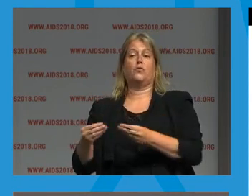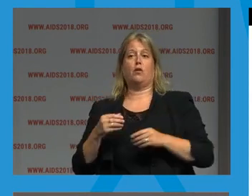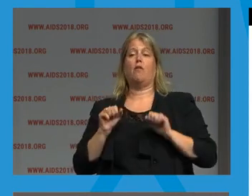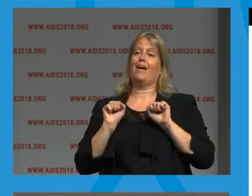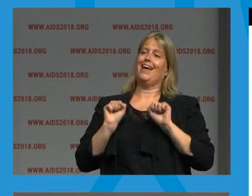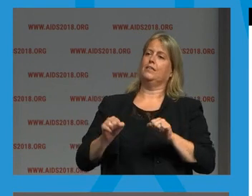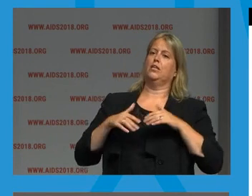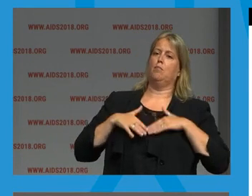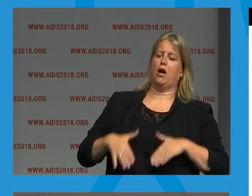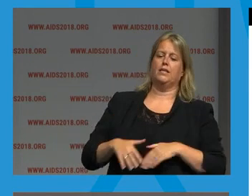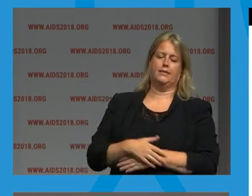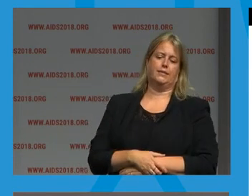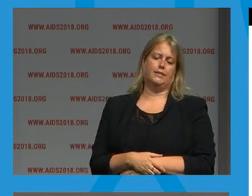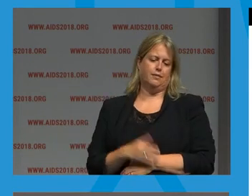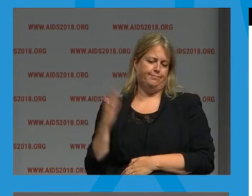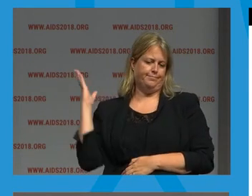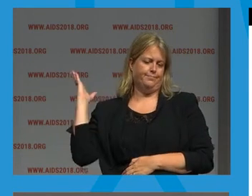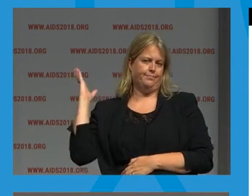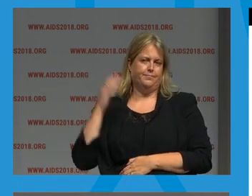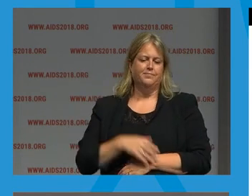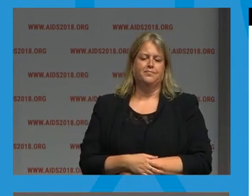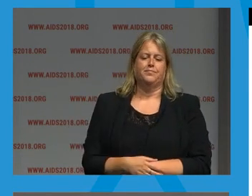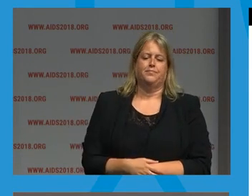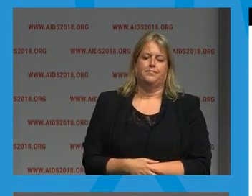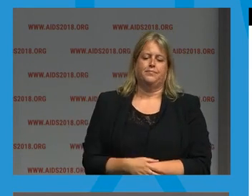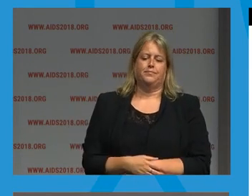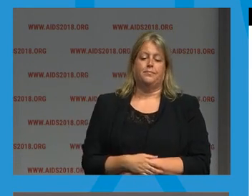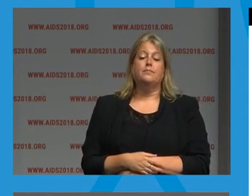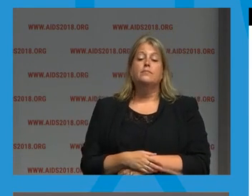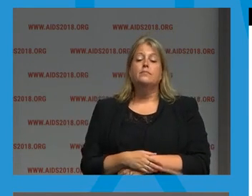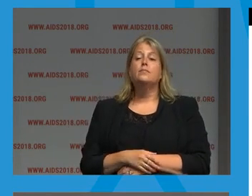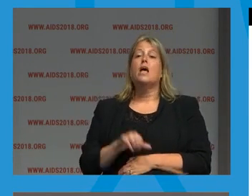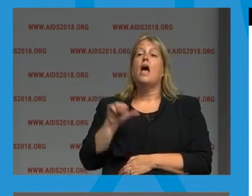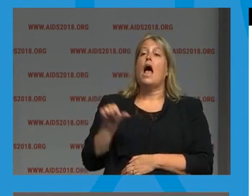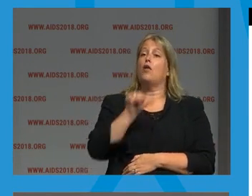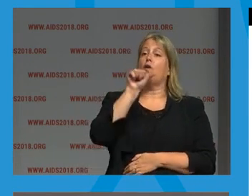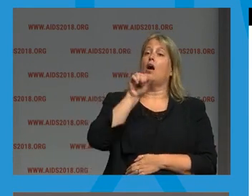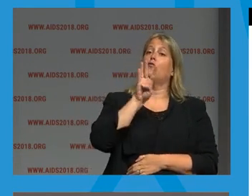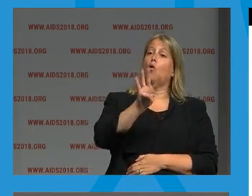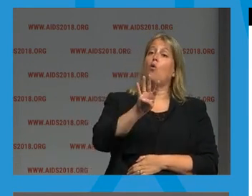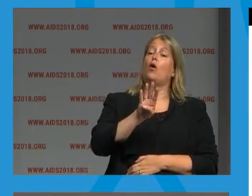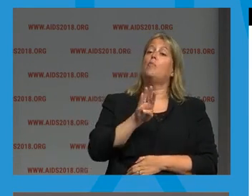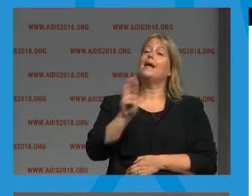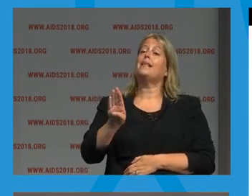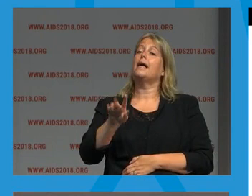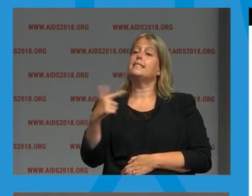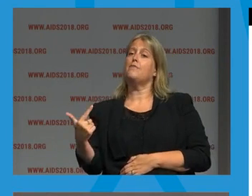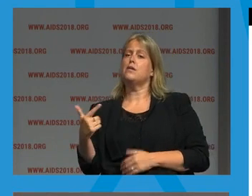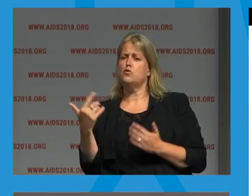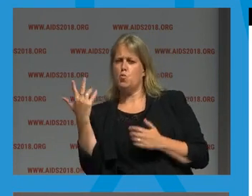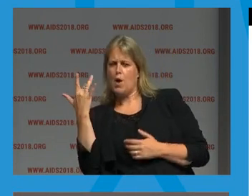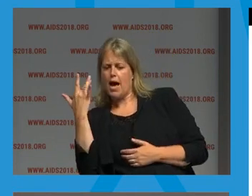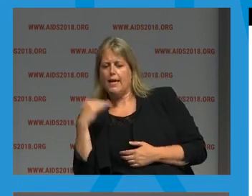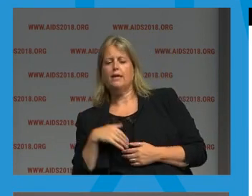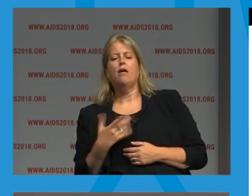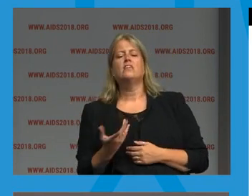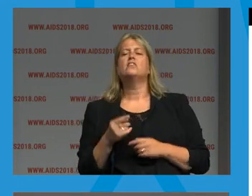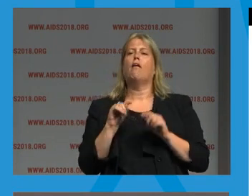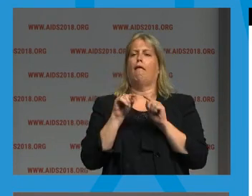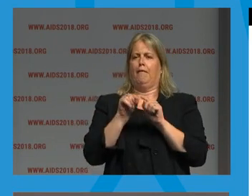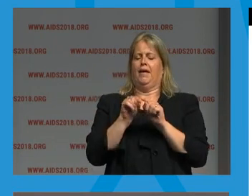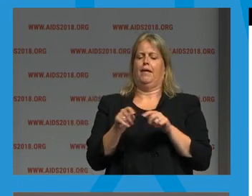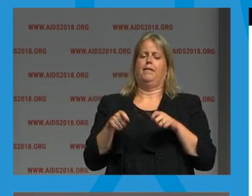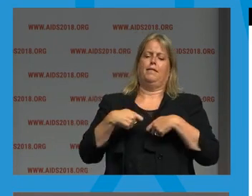the integrin alpha-4 beta-7. Why alpha-4 beta-7? It's an integrin whose natural ligand